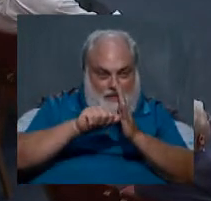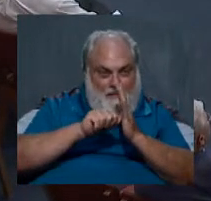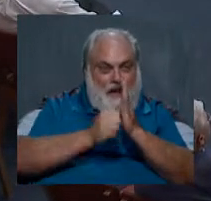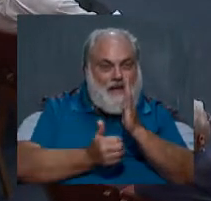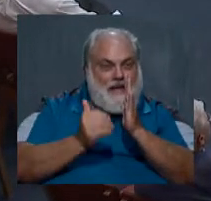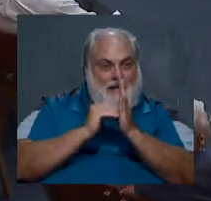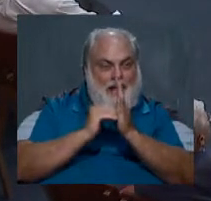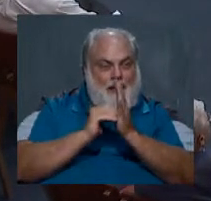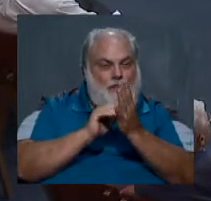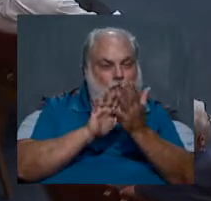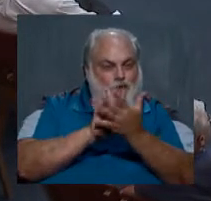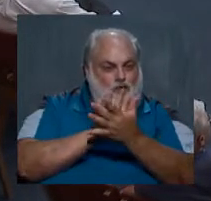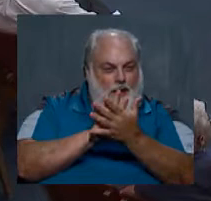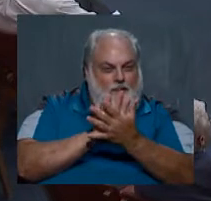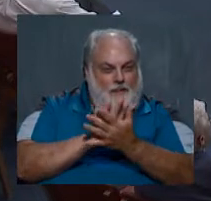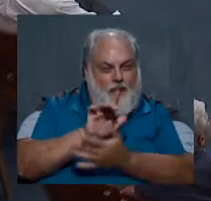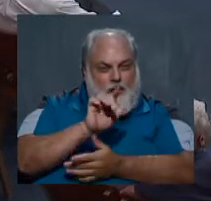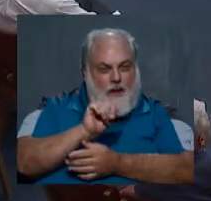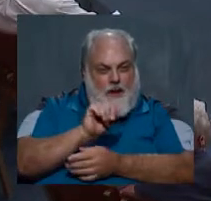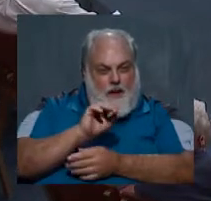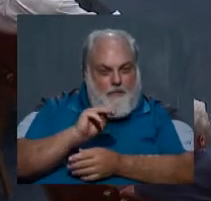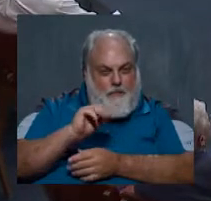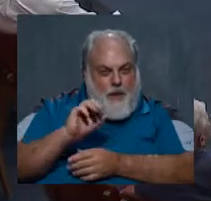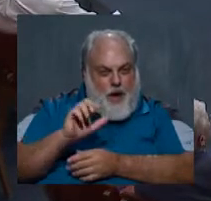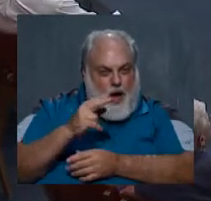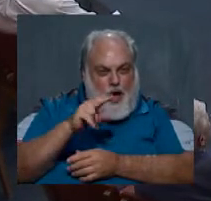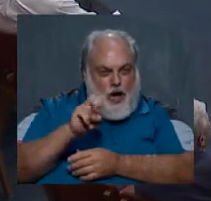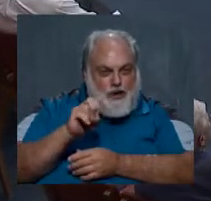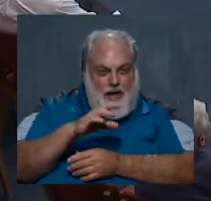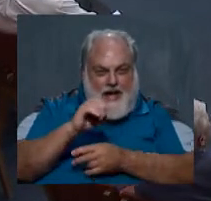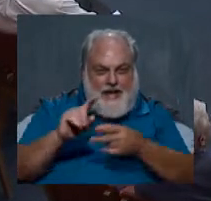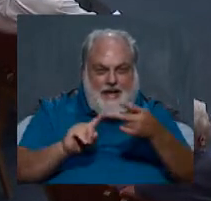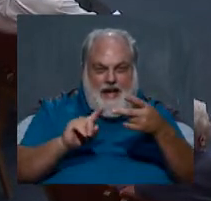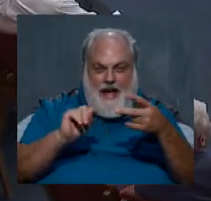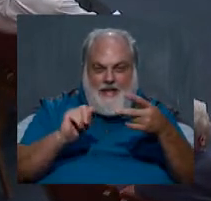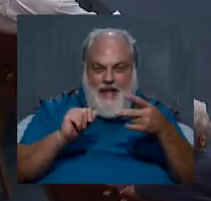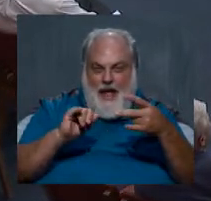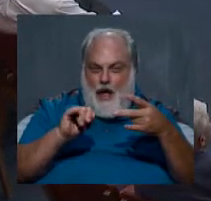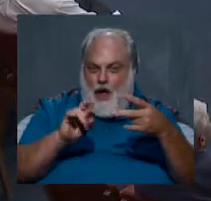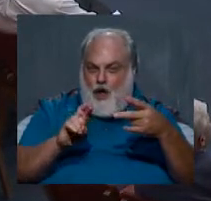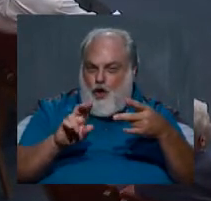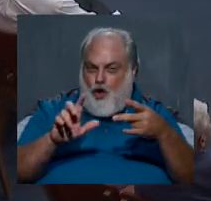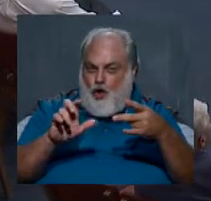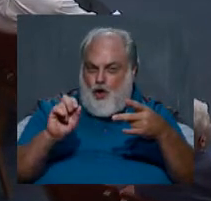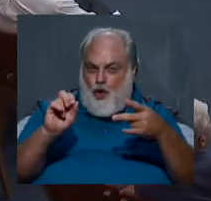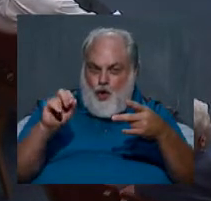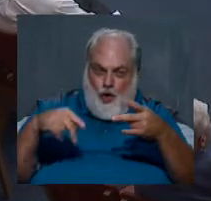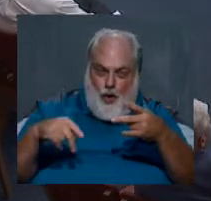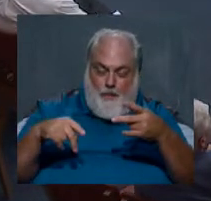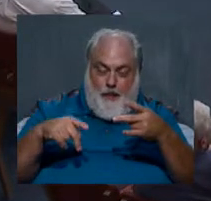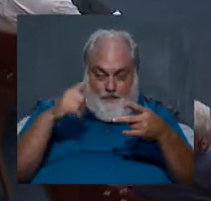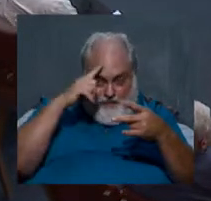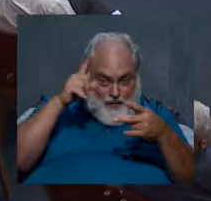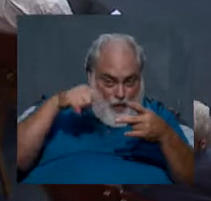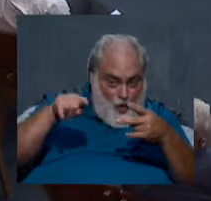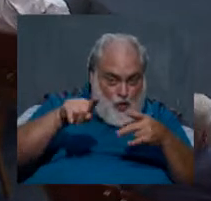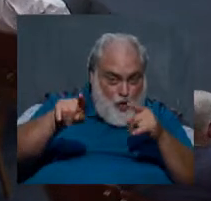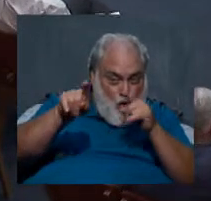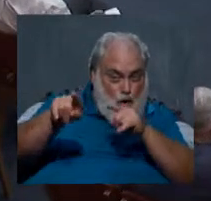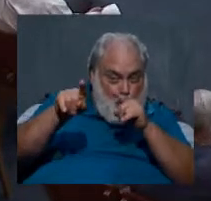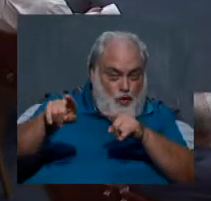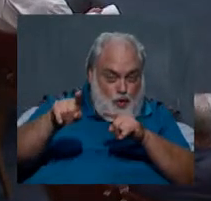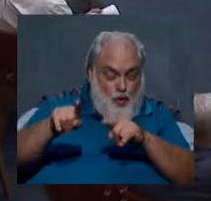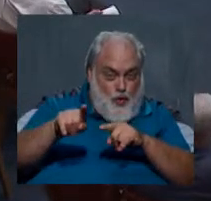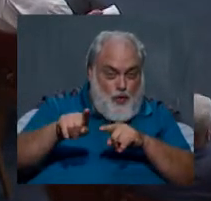traffic on LaMarche and Taylor Loop, because for those persons who attend Don Roberts Elementary in